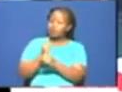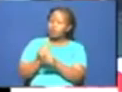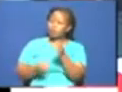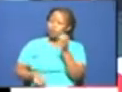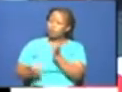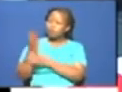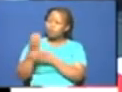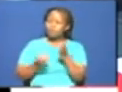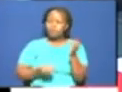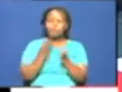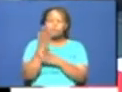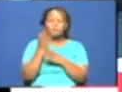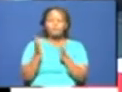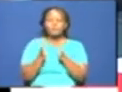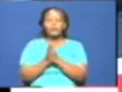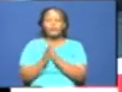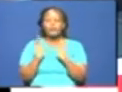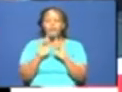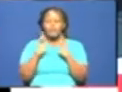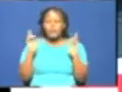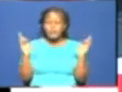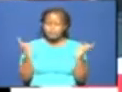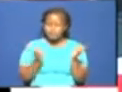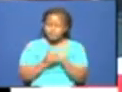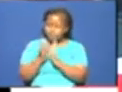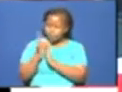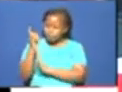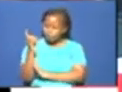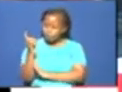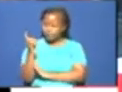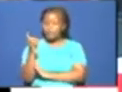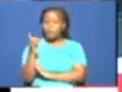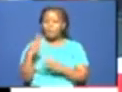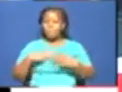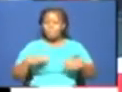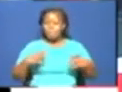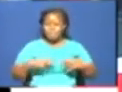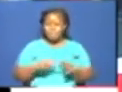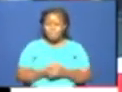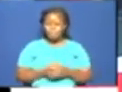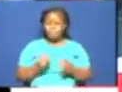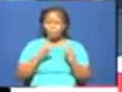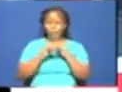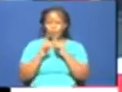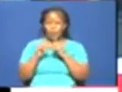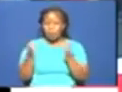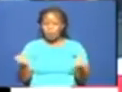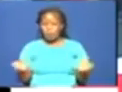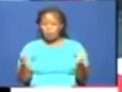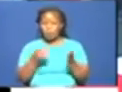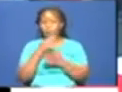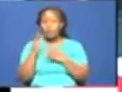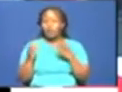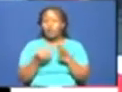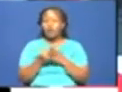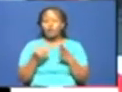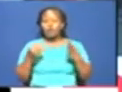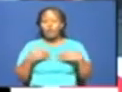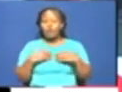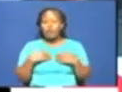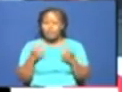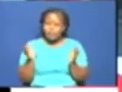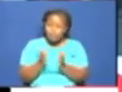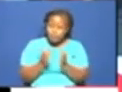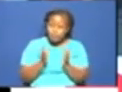eventual development of a thriving middle class. The resulting middle class and small and medium